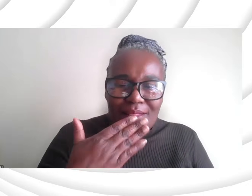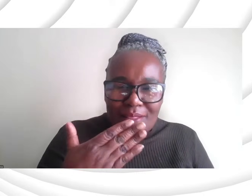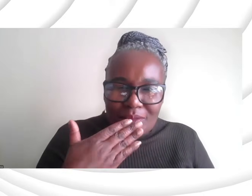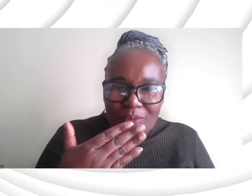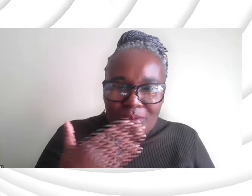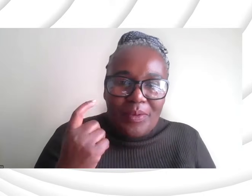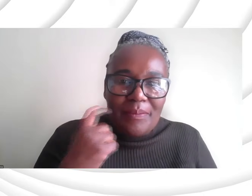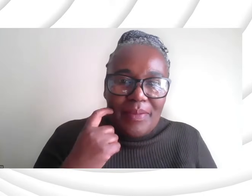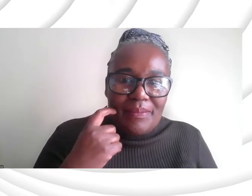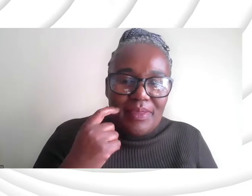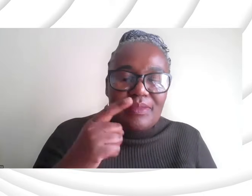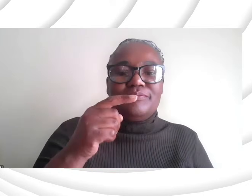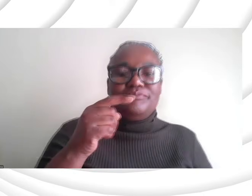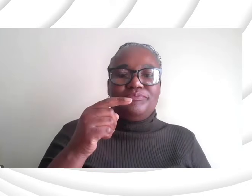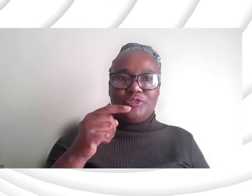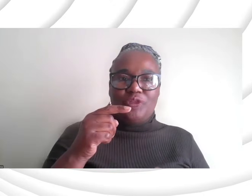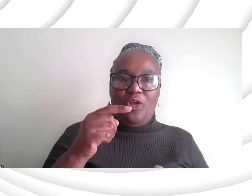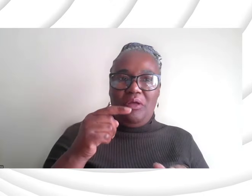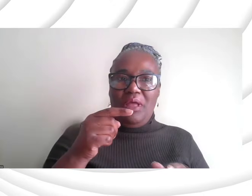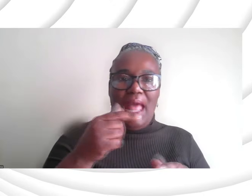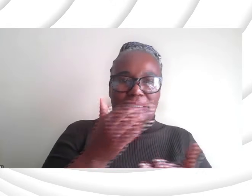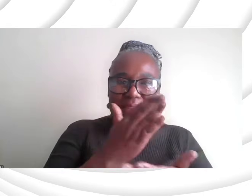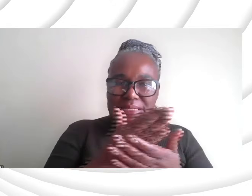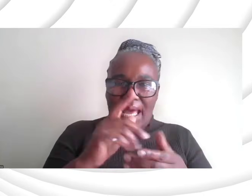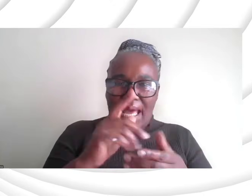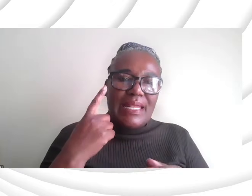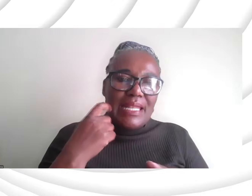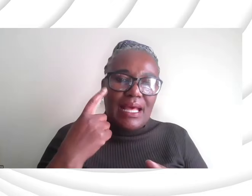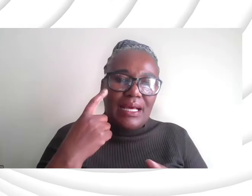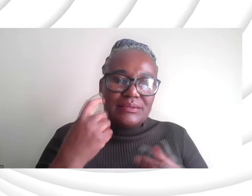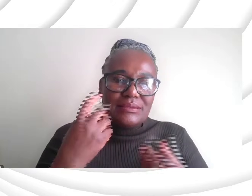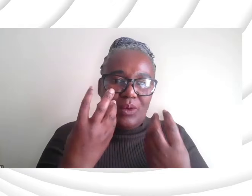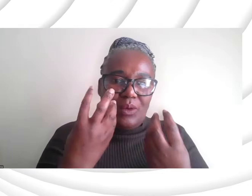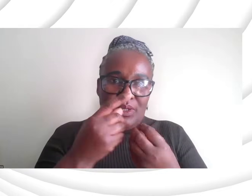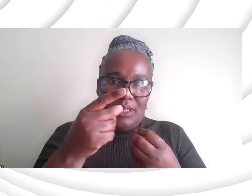Thank you. Hi, Emily. You may continue. Thank you so much, Bibi.